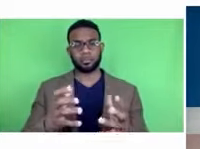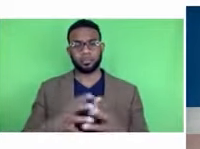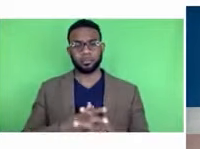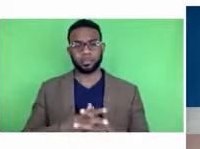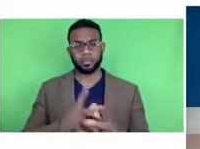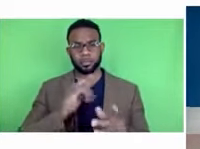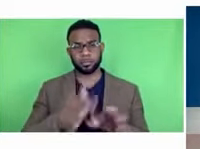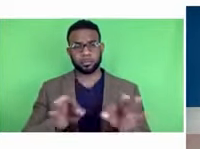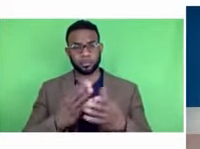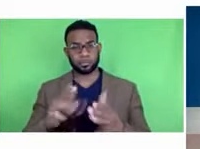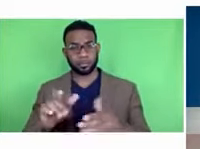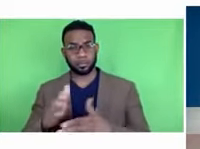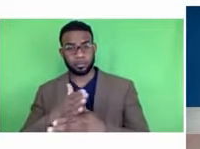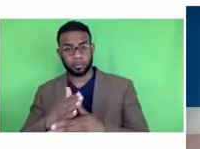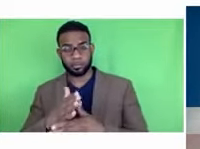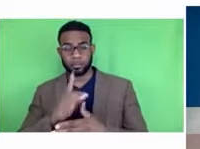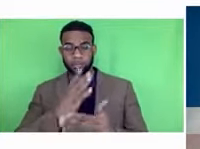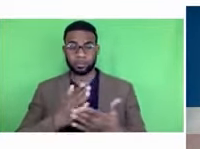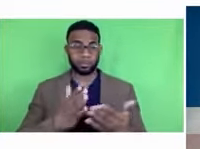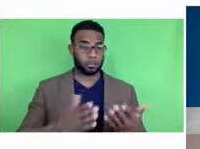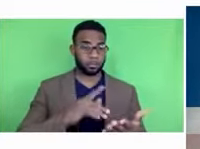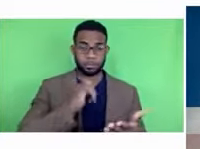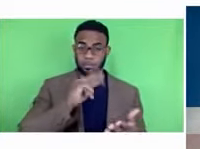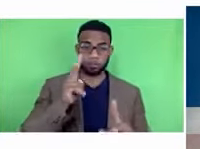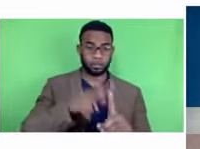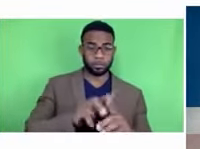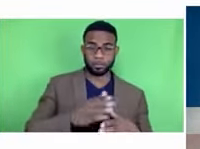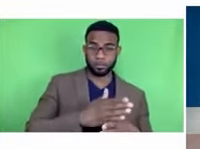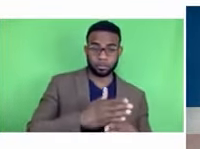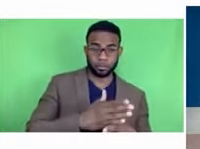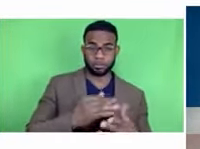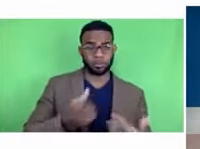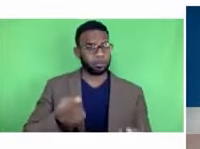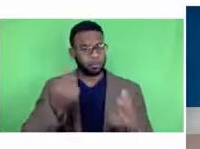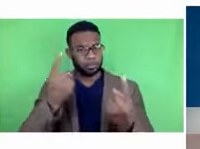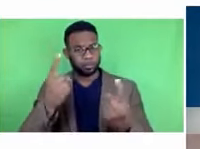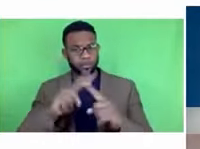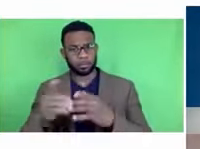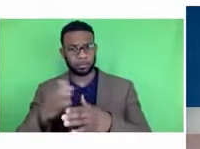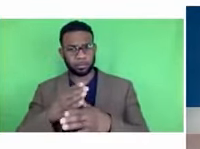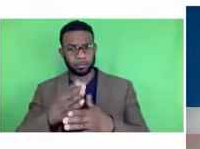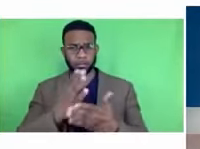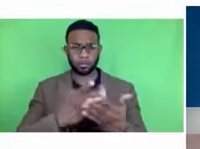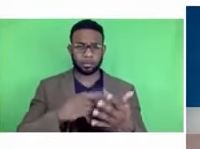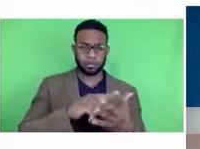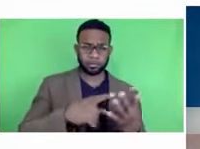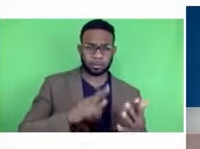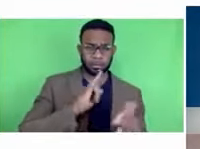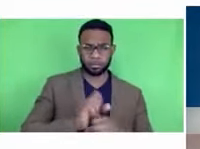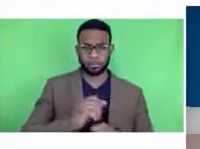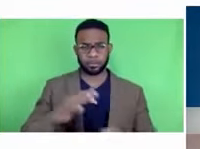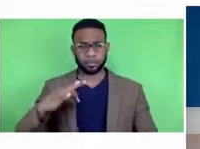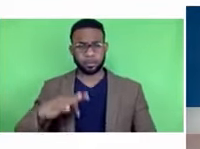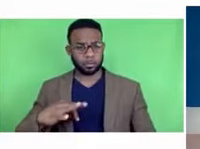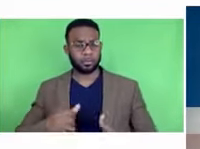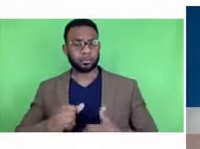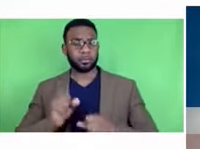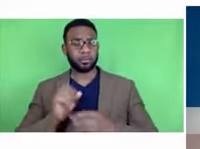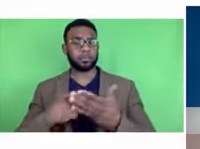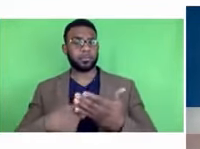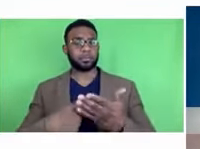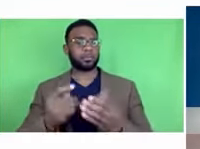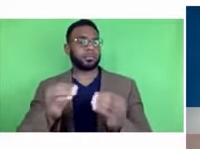things we should share, and there are things that maybe aren't relevant to share. And understanding the difference between some of those things can be really helpful in making this conversation a